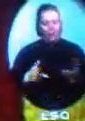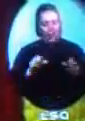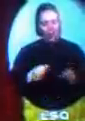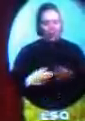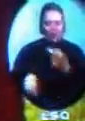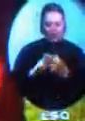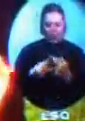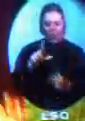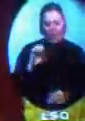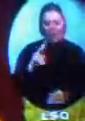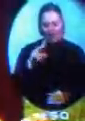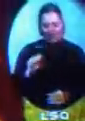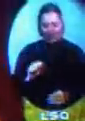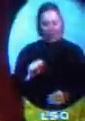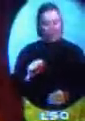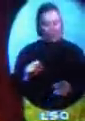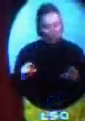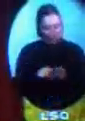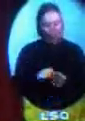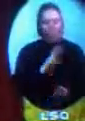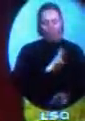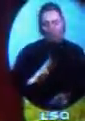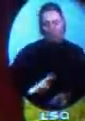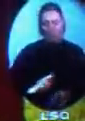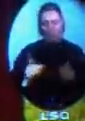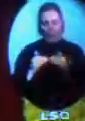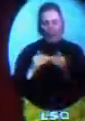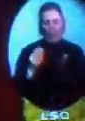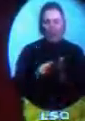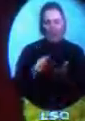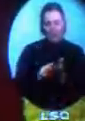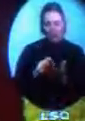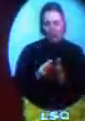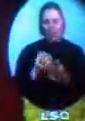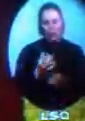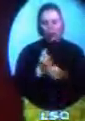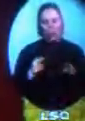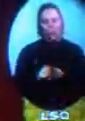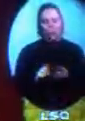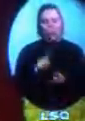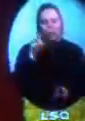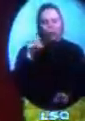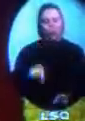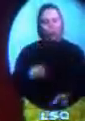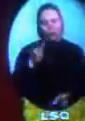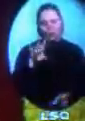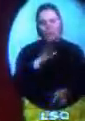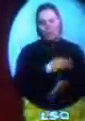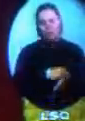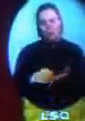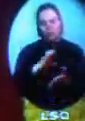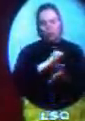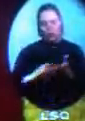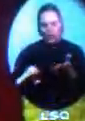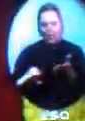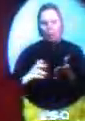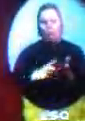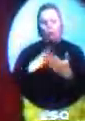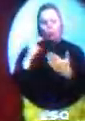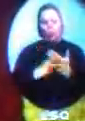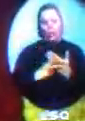over 125,000 residents. Can the Minister tell us if Lévis will get the same treatment as Vancouver